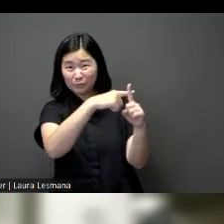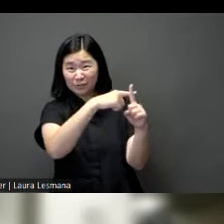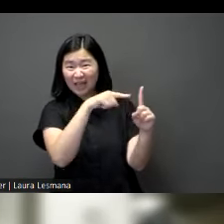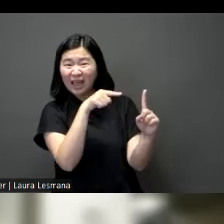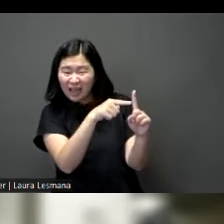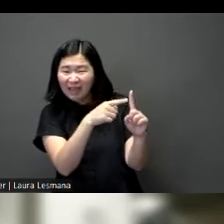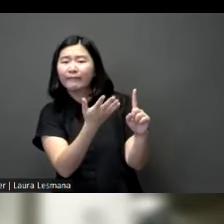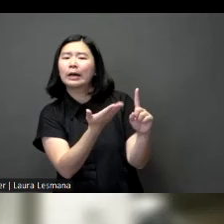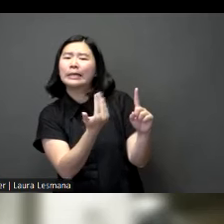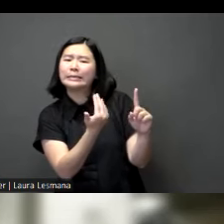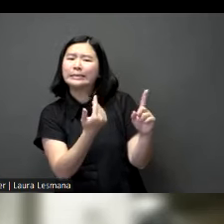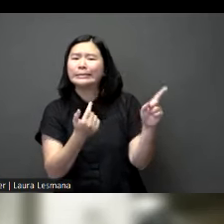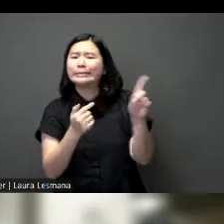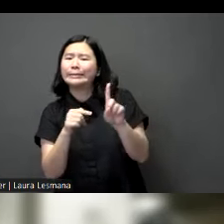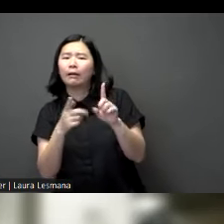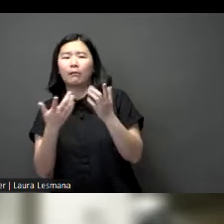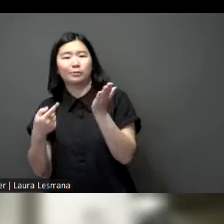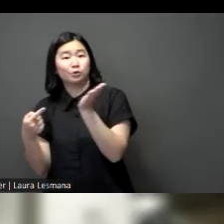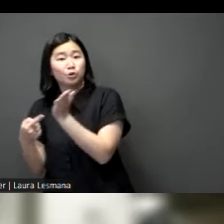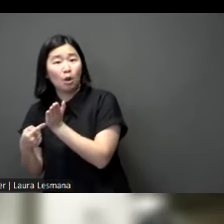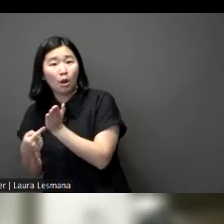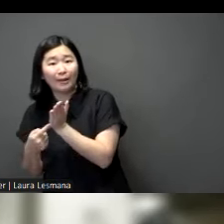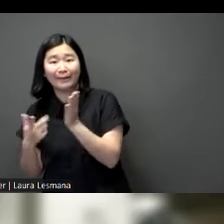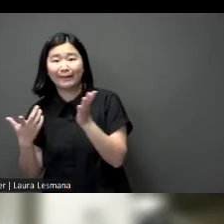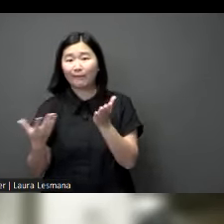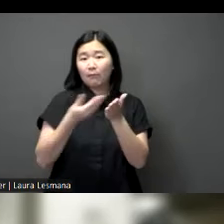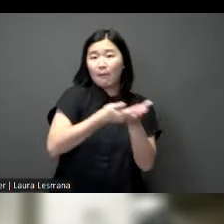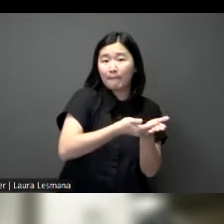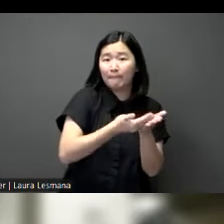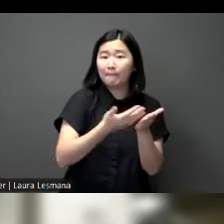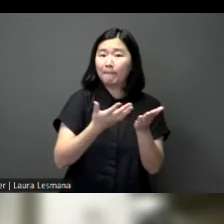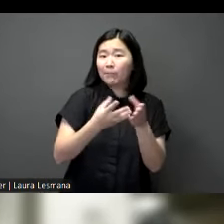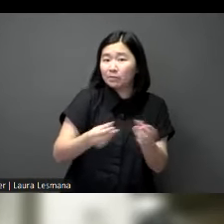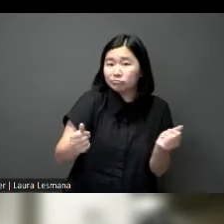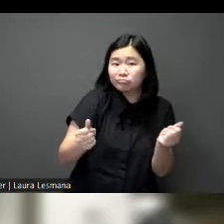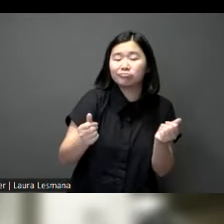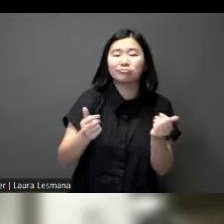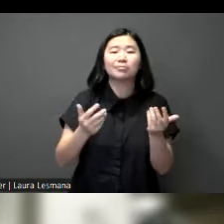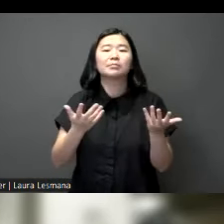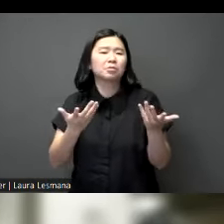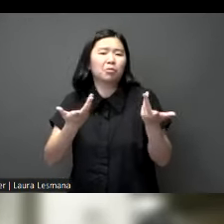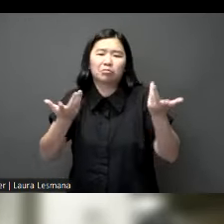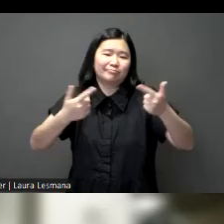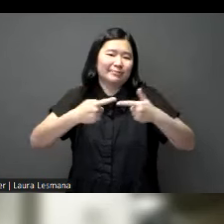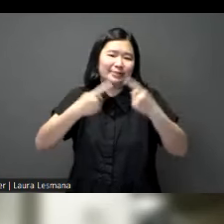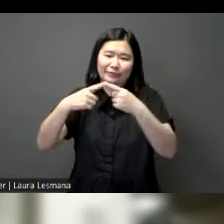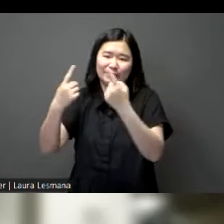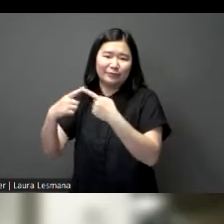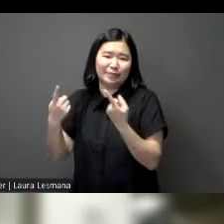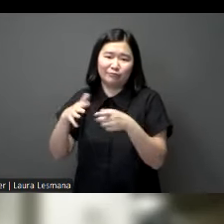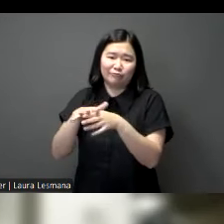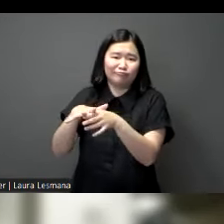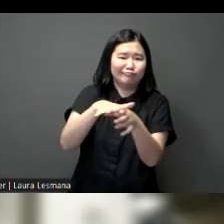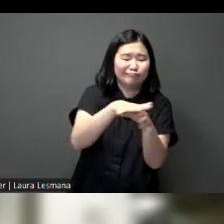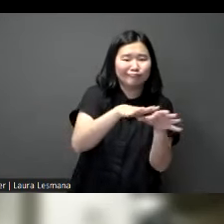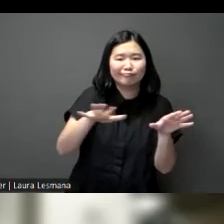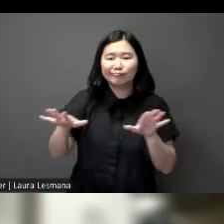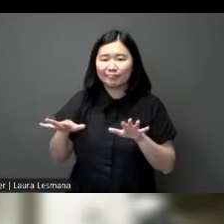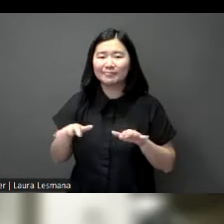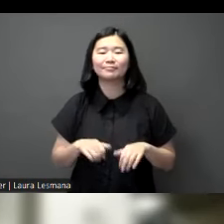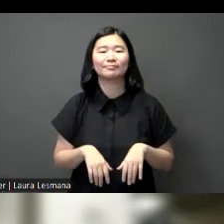is a world target. It's covered with coverage, treatment, and the matrix